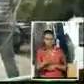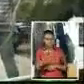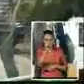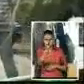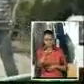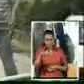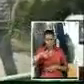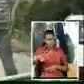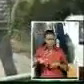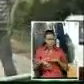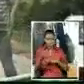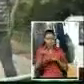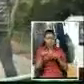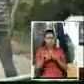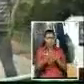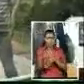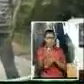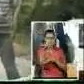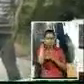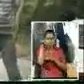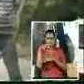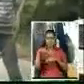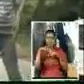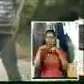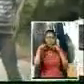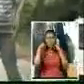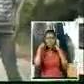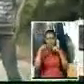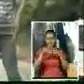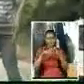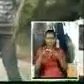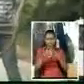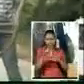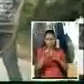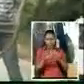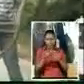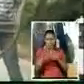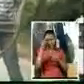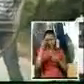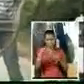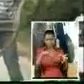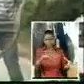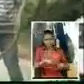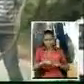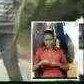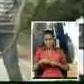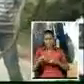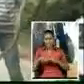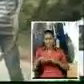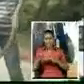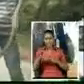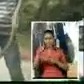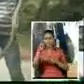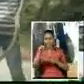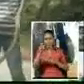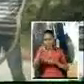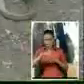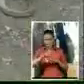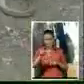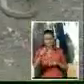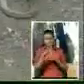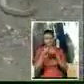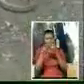around his neck at Sisukopi, where the police intended to hand over the mysterious snake to the National Parks officials. Asked to explain